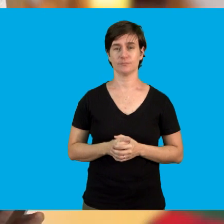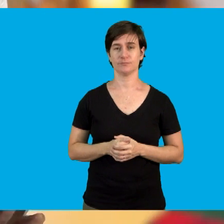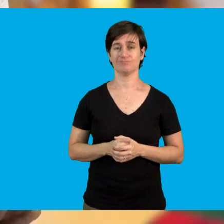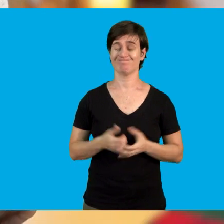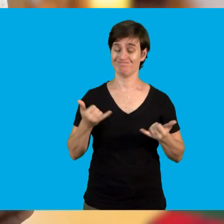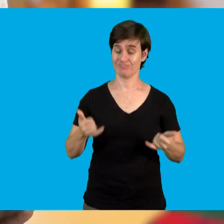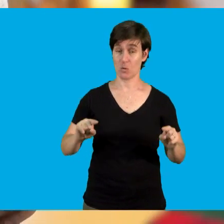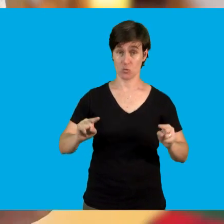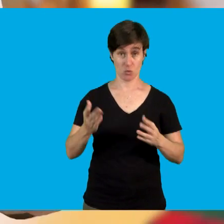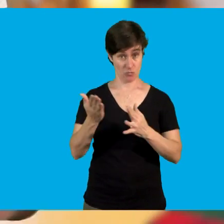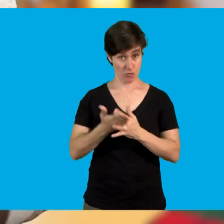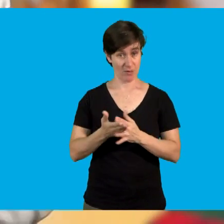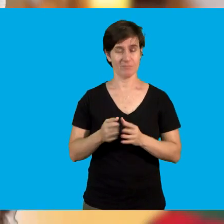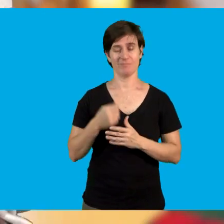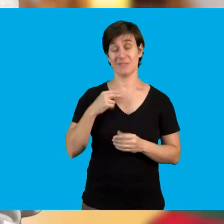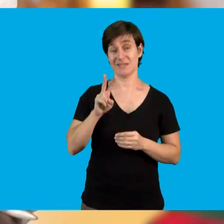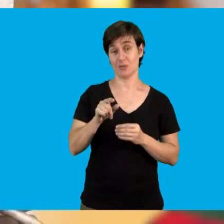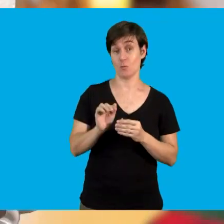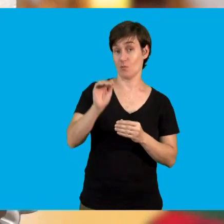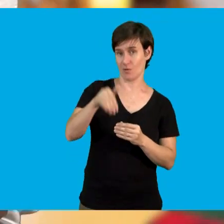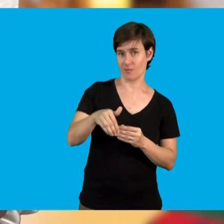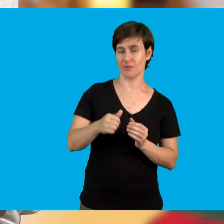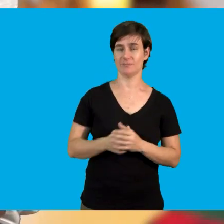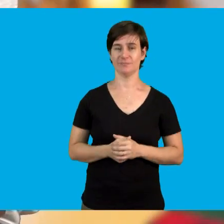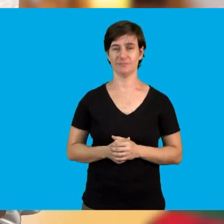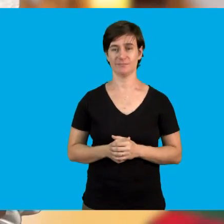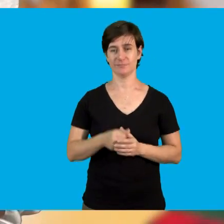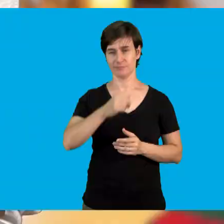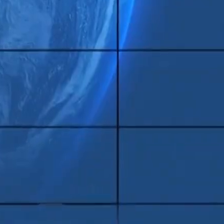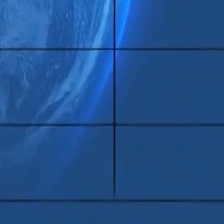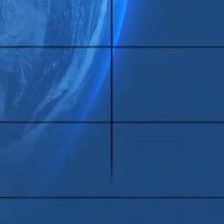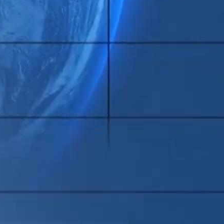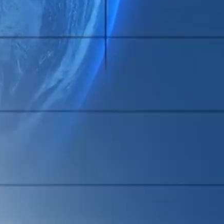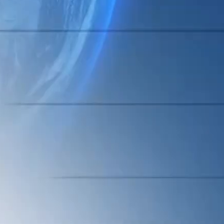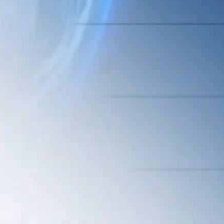with all of that said, we're just going to quickly go for a short break, and I will see you just after this.